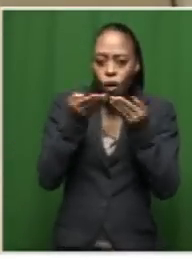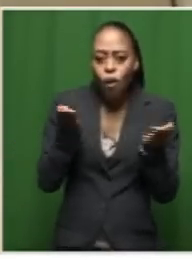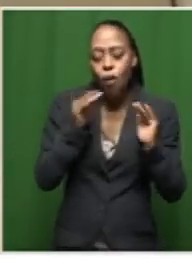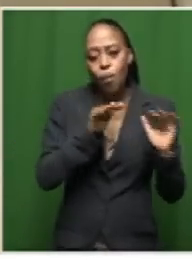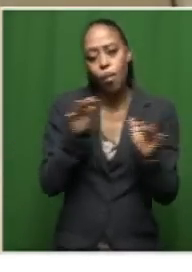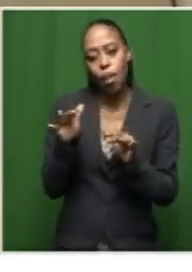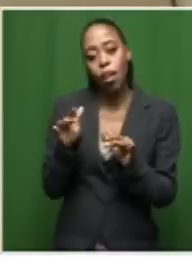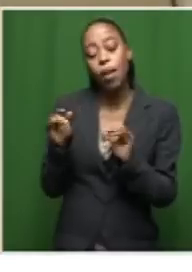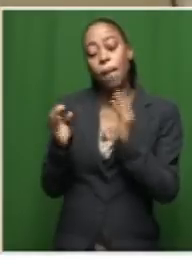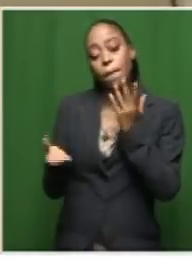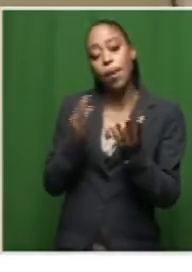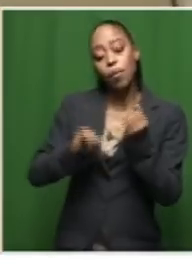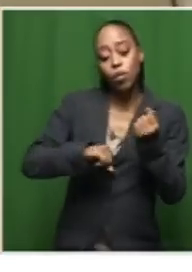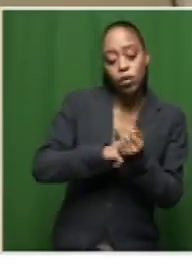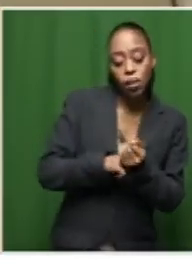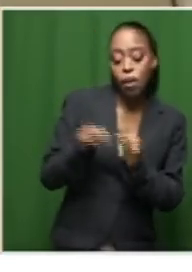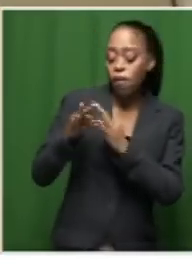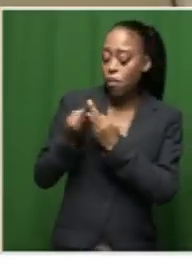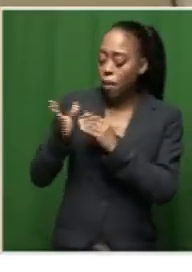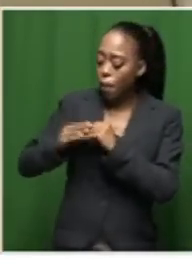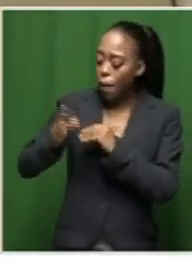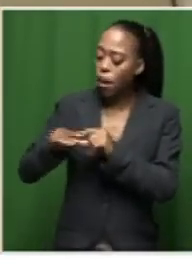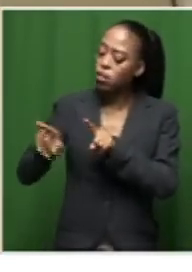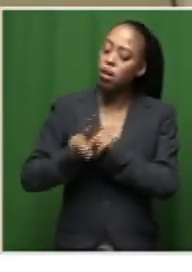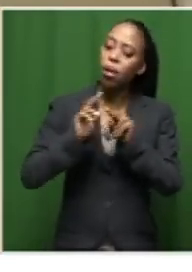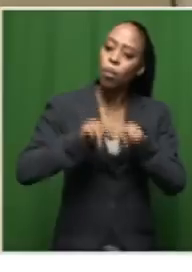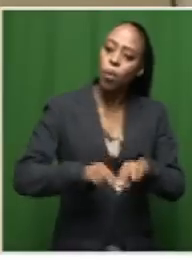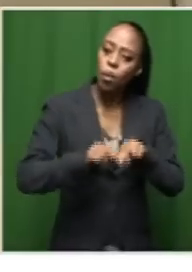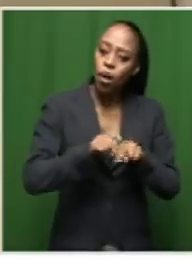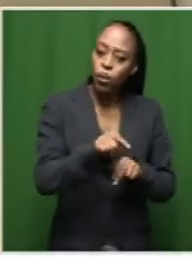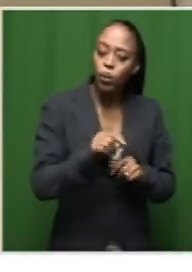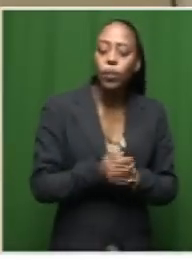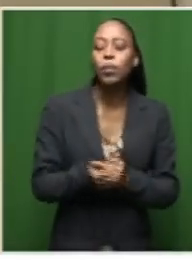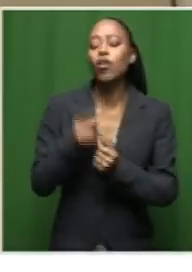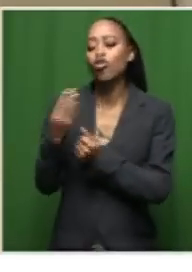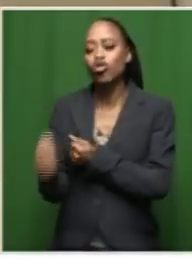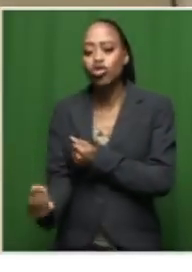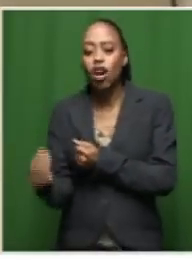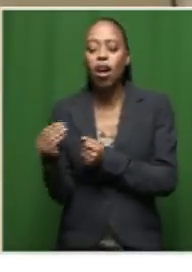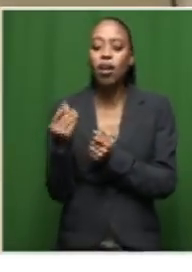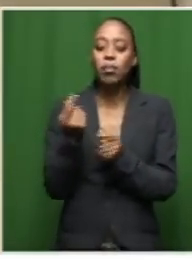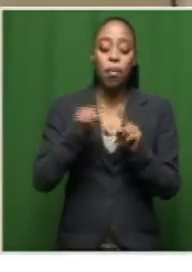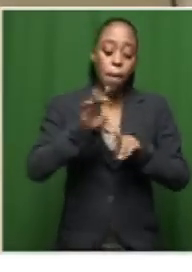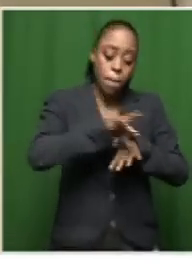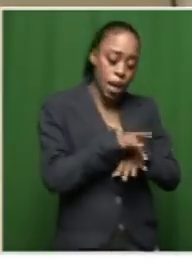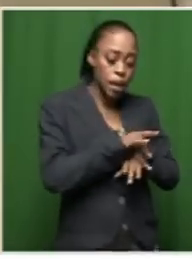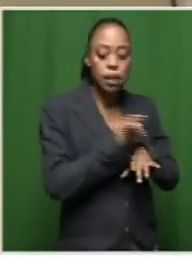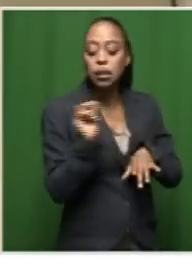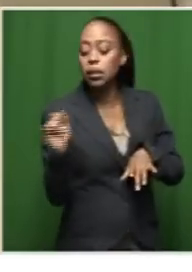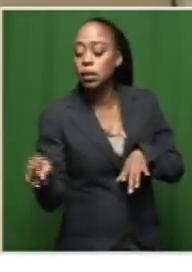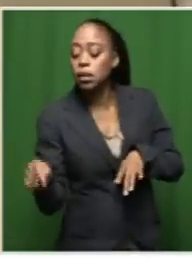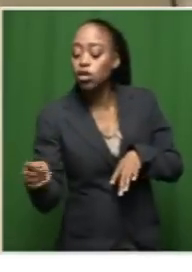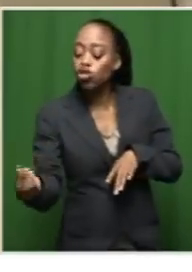were supporting your siblings and they were dependent on you, if you have a child out of wedlock and that child